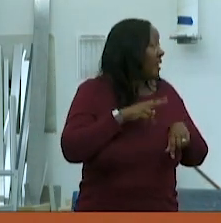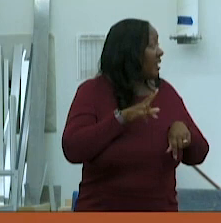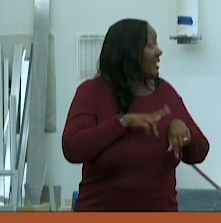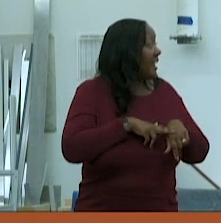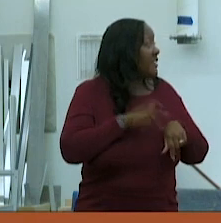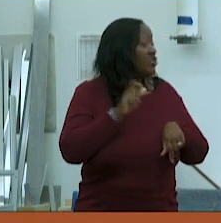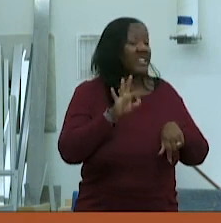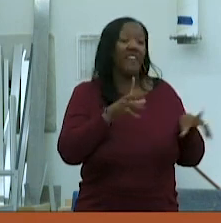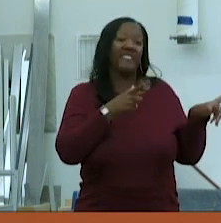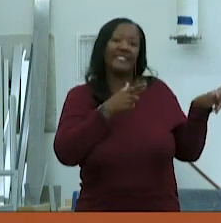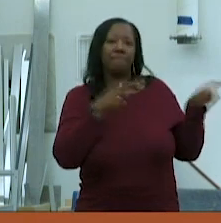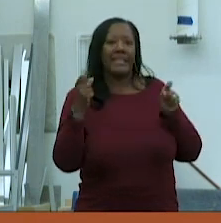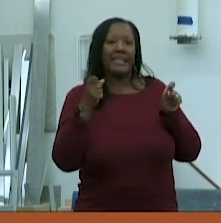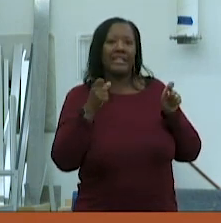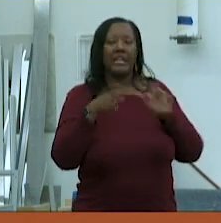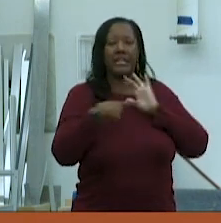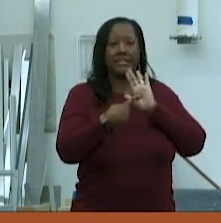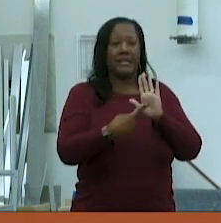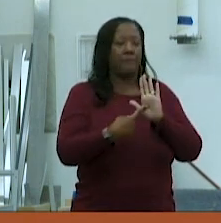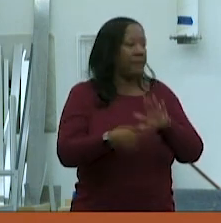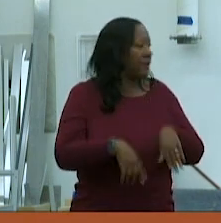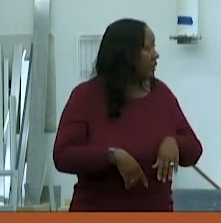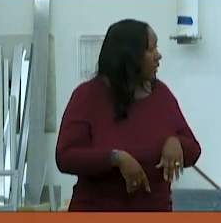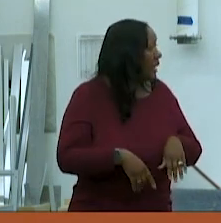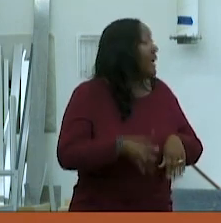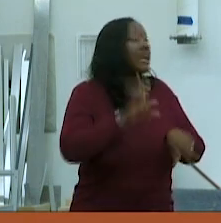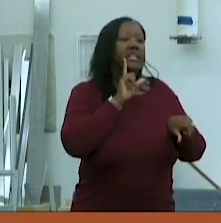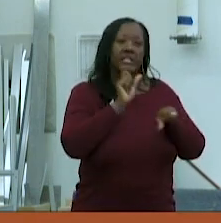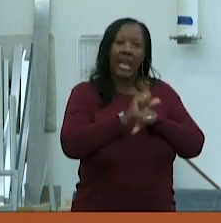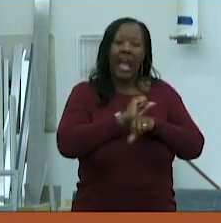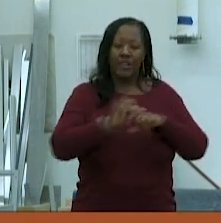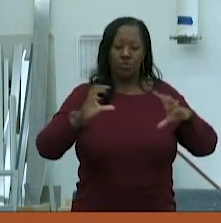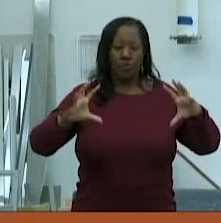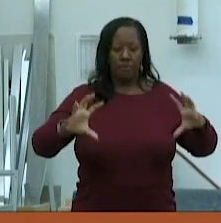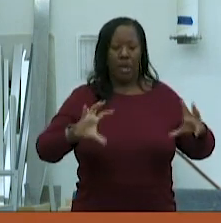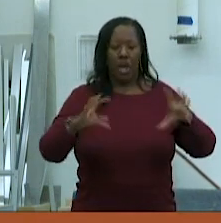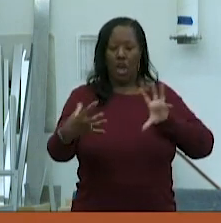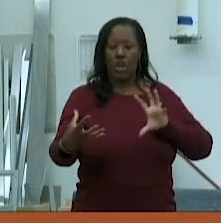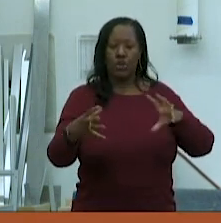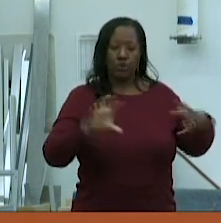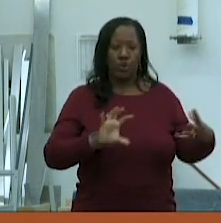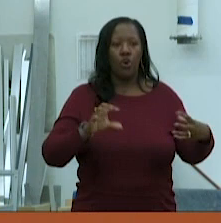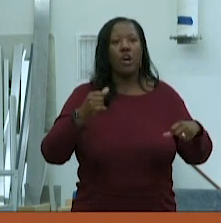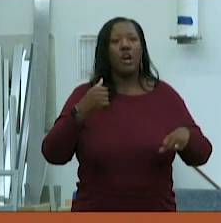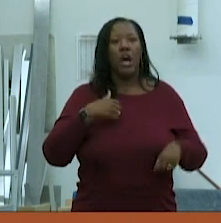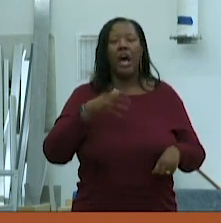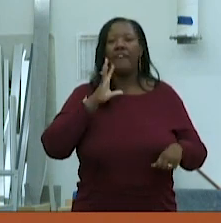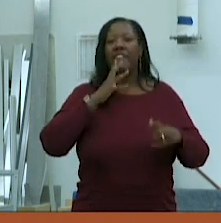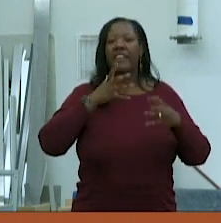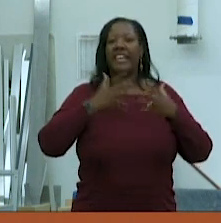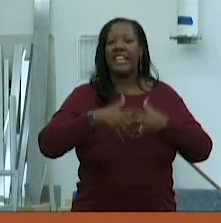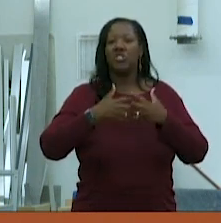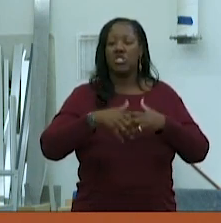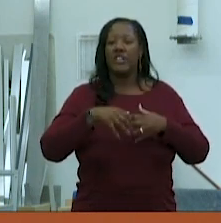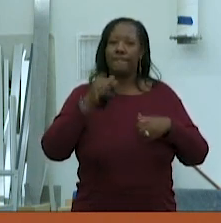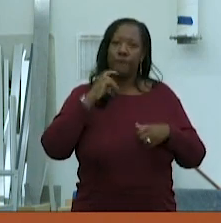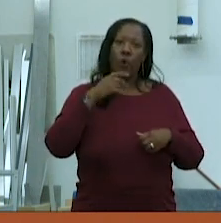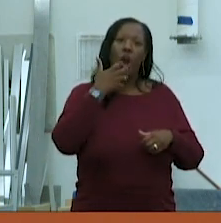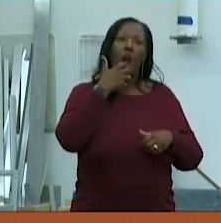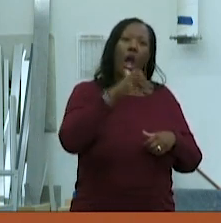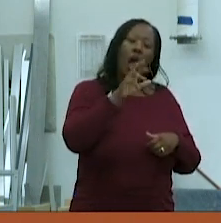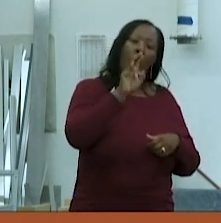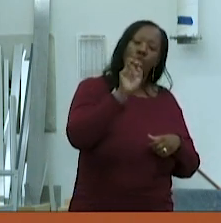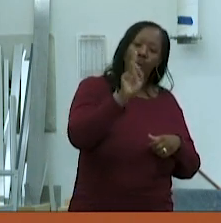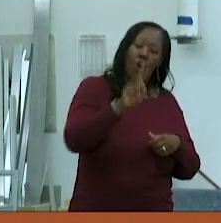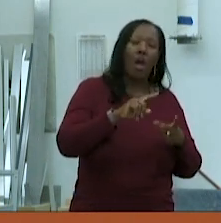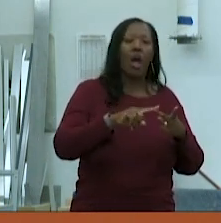a full-scale tactile model of a Ford Flathead V8 engine with, which powered hot rods and other modified cars. The learning objectives